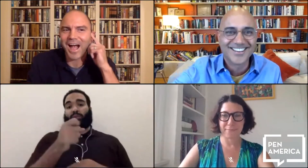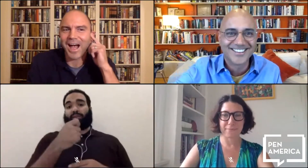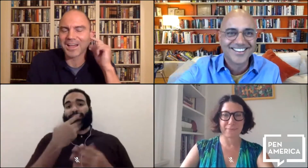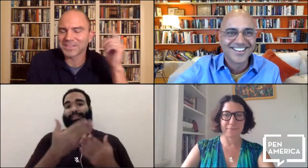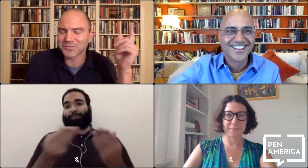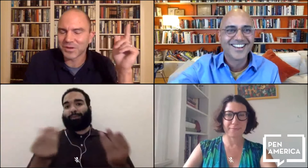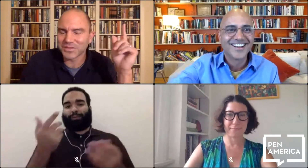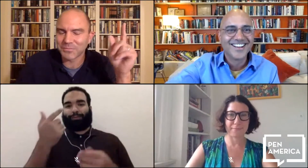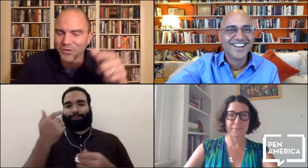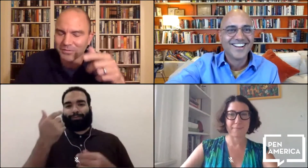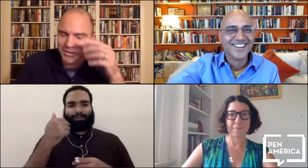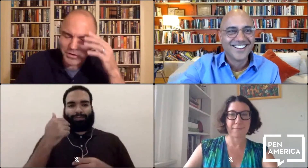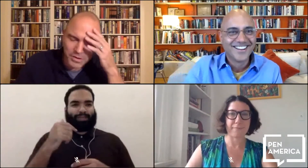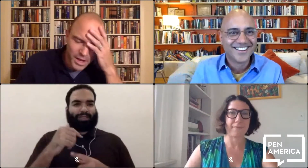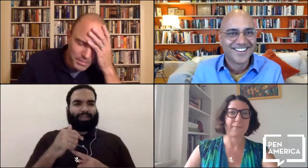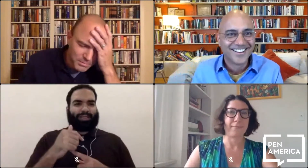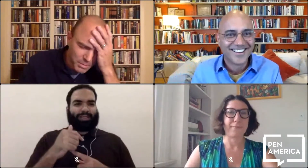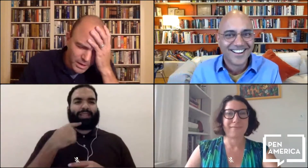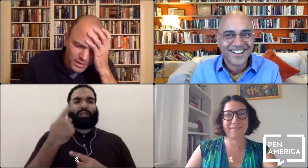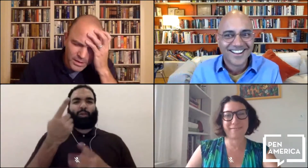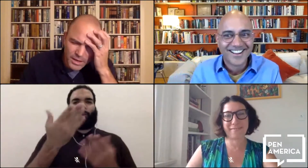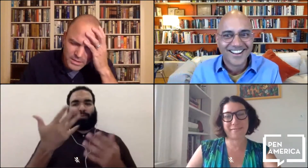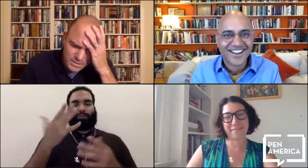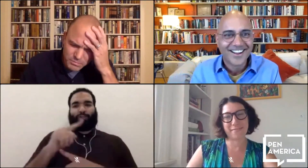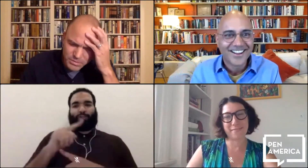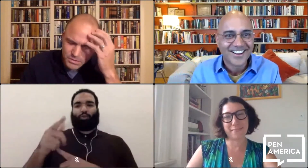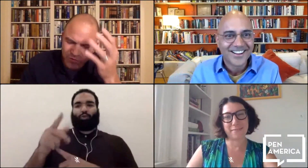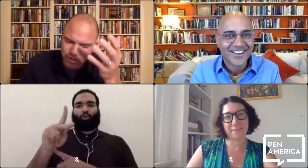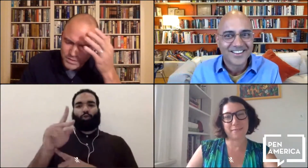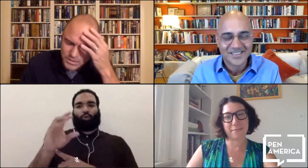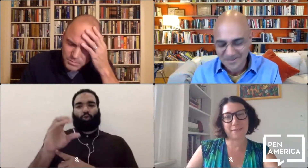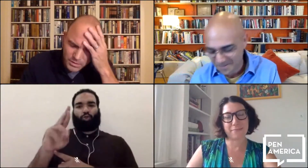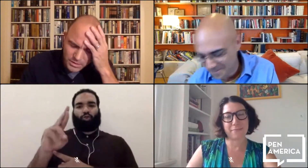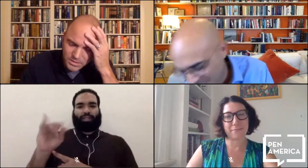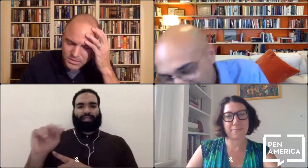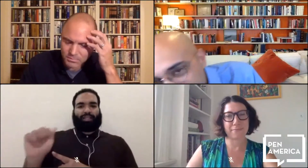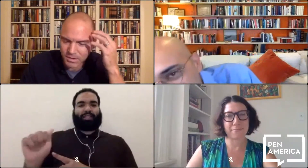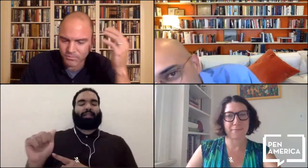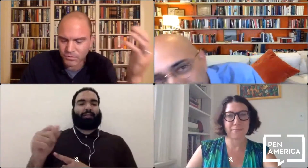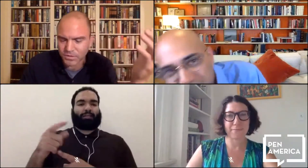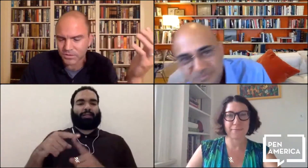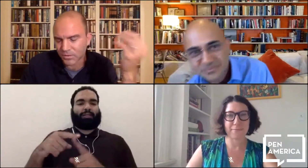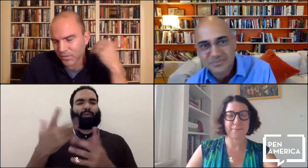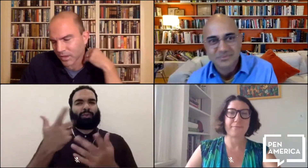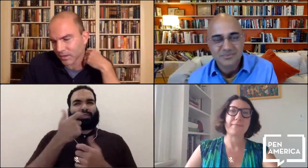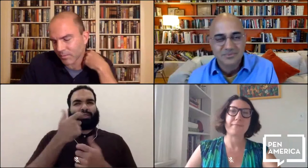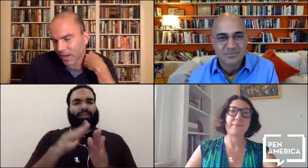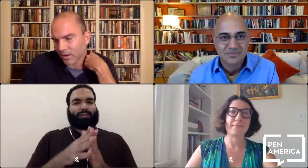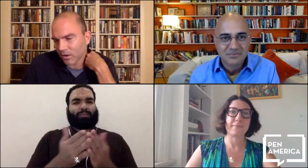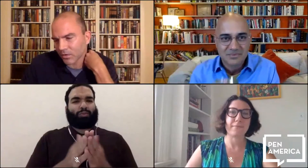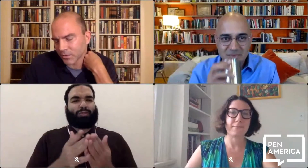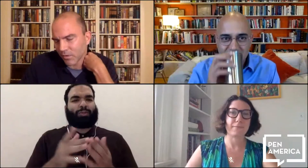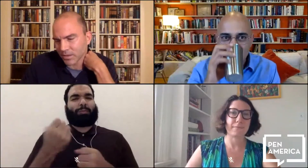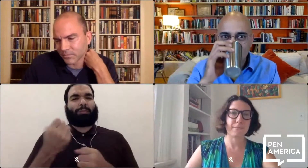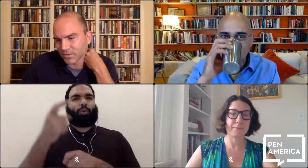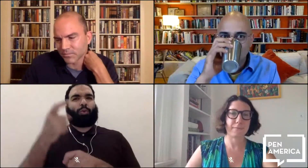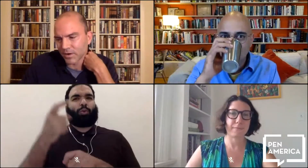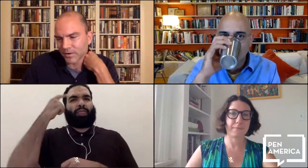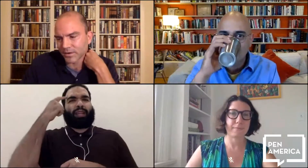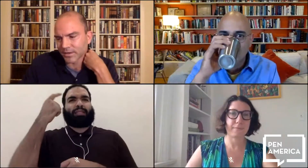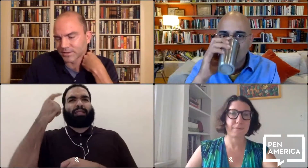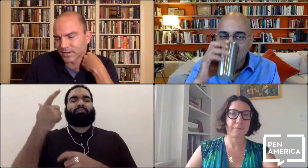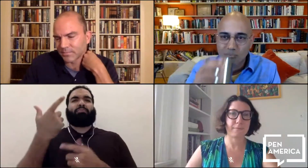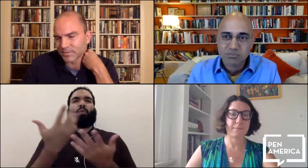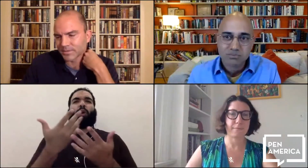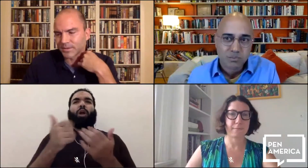that. I'll say one thing before I give it to Karina. I mean, again, because this is what's so interesting in this book is it forces you to think about all the ways in which